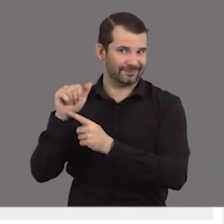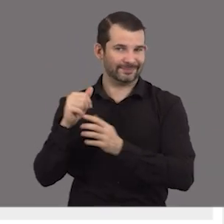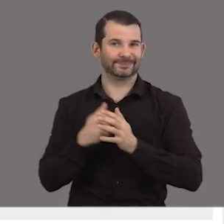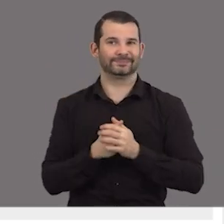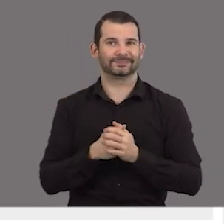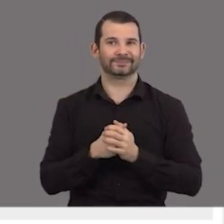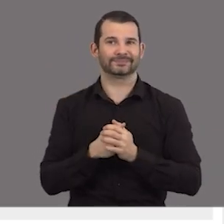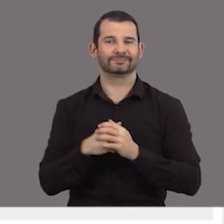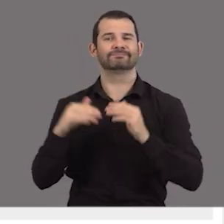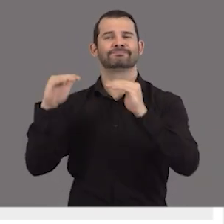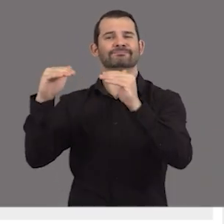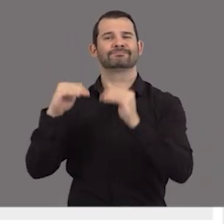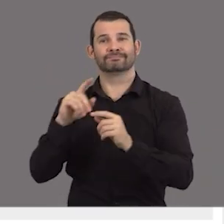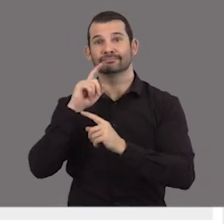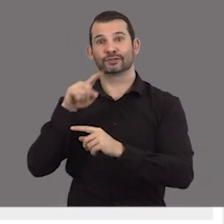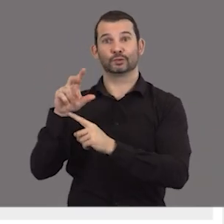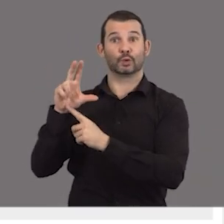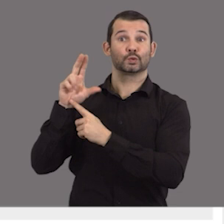Mia.